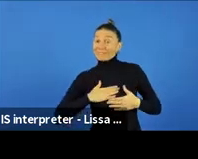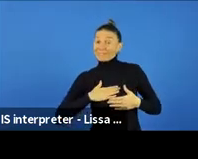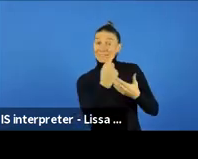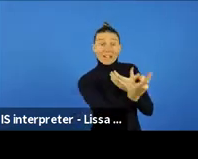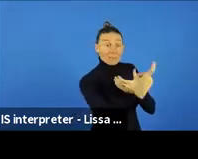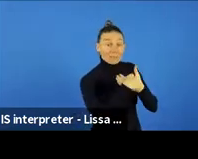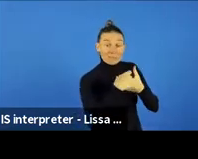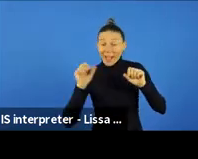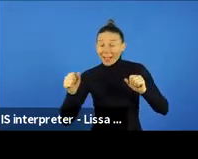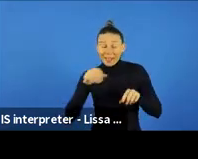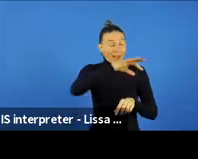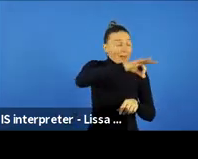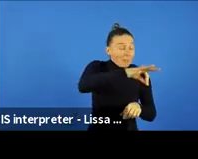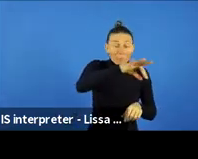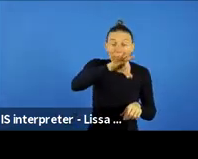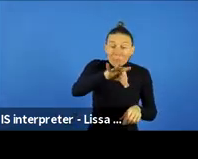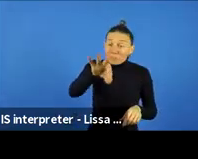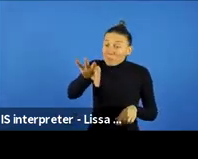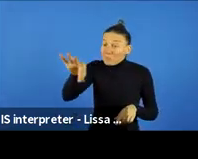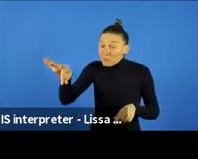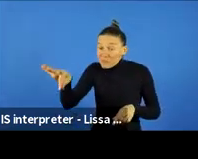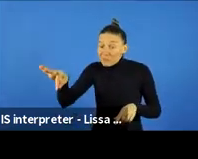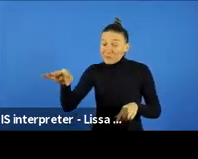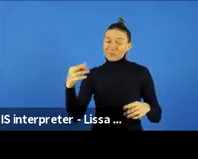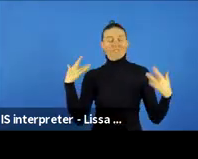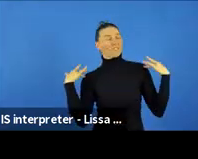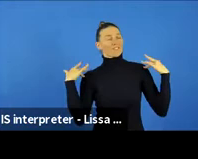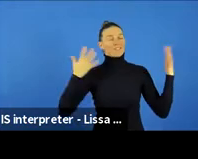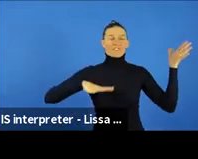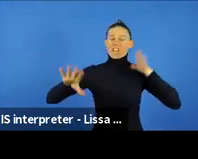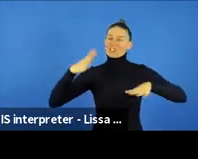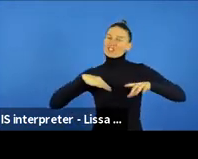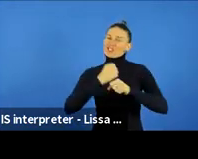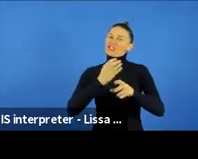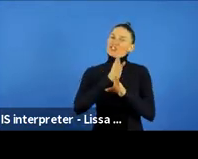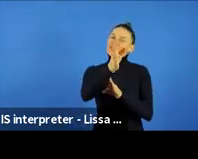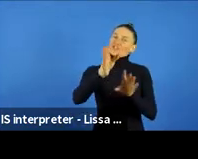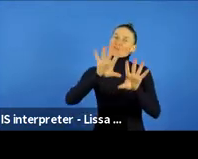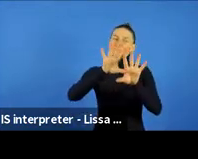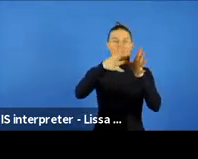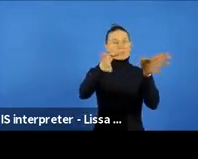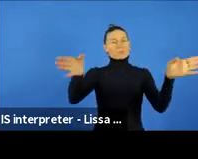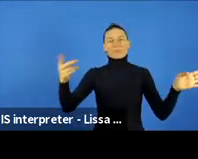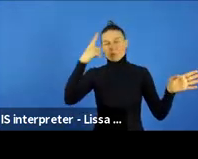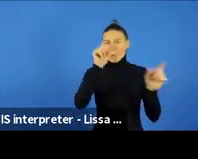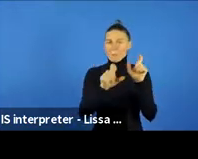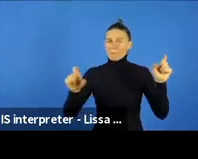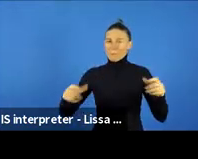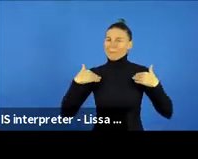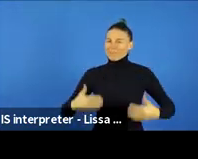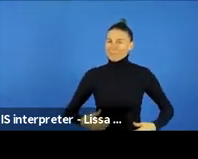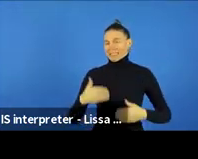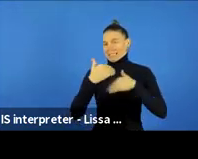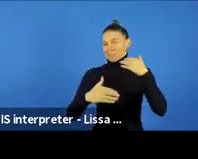on creating employability inside the fashion industry for people with physical disabilities. Thank you very